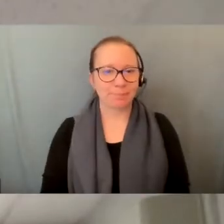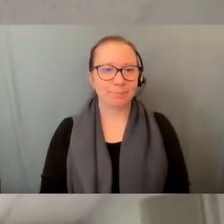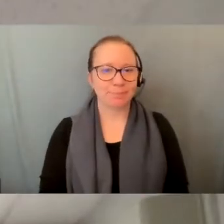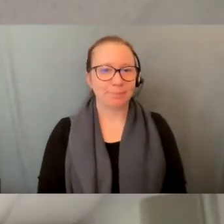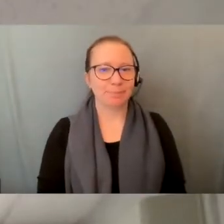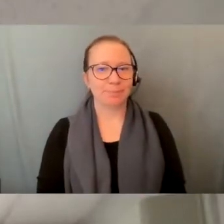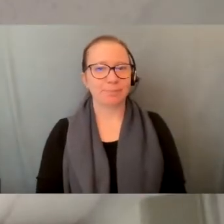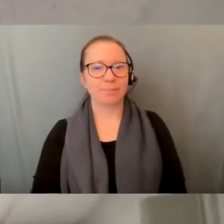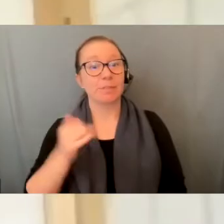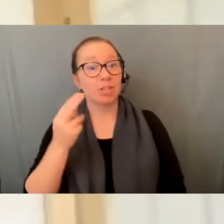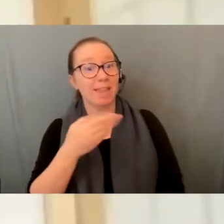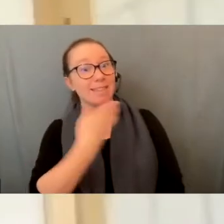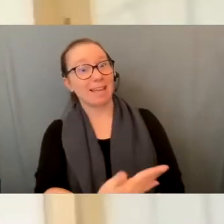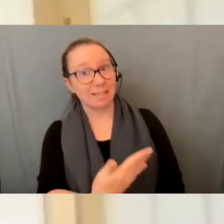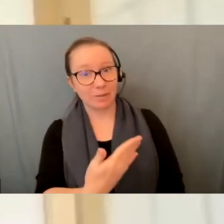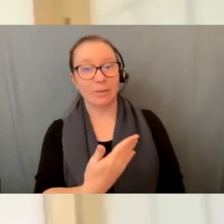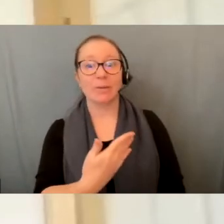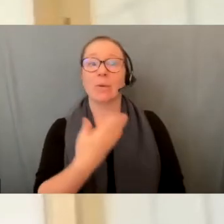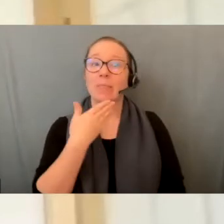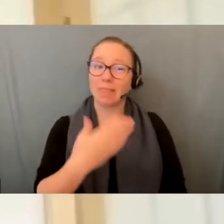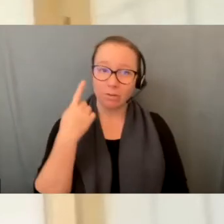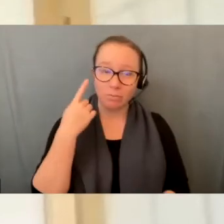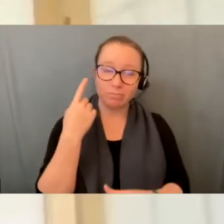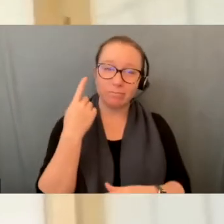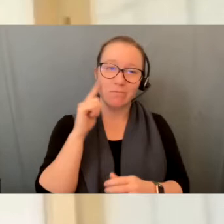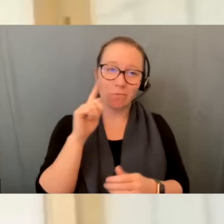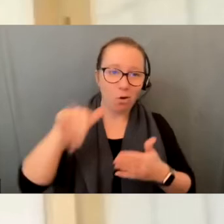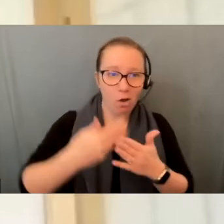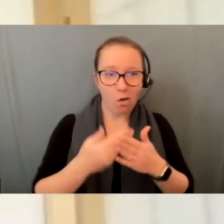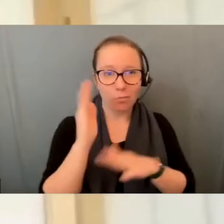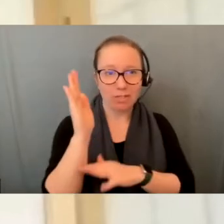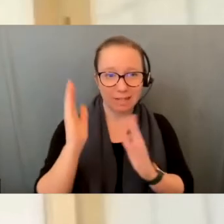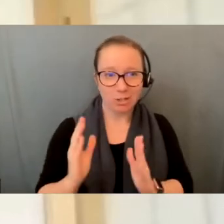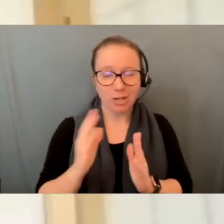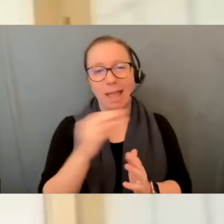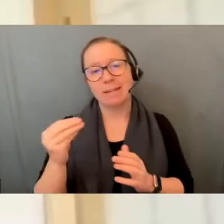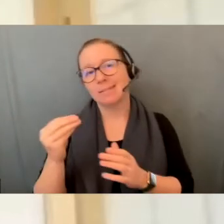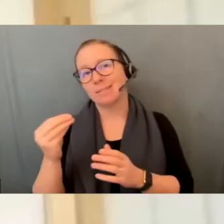Thank you. Thank you to our spotlight presenters, and thank you to our participants for